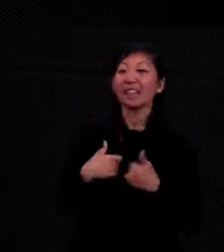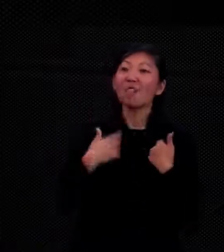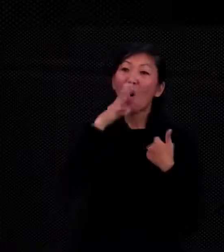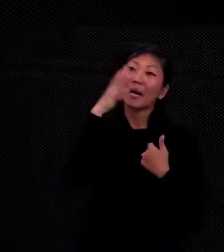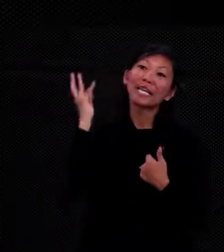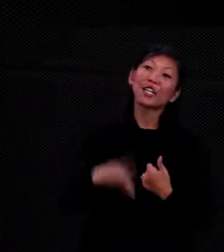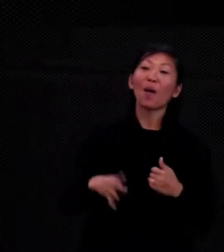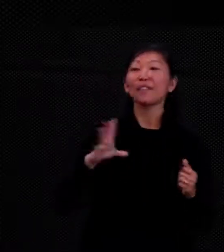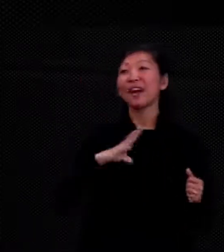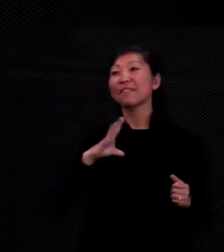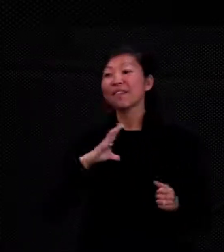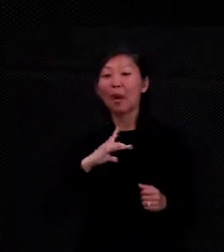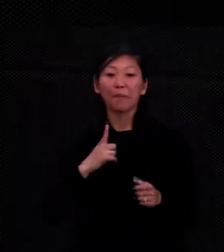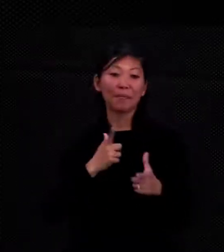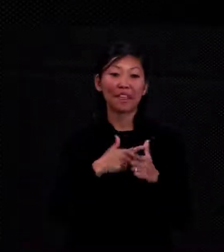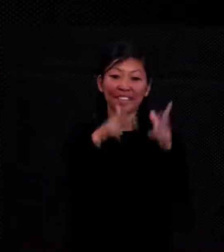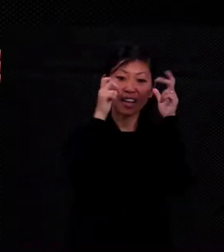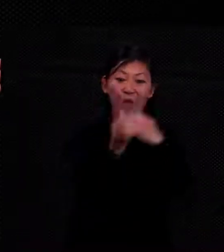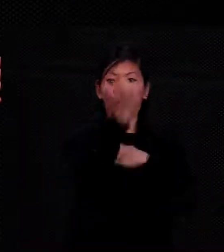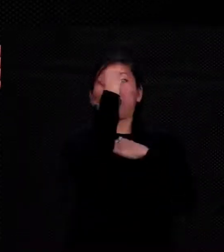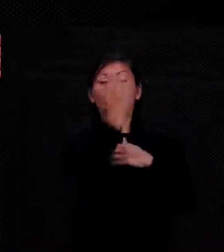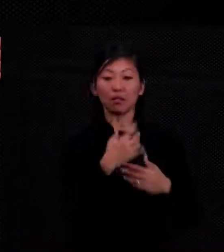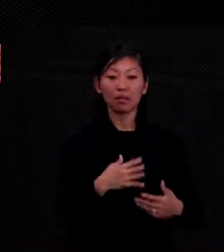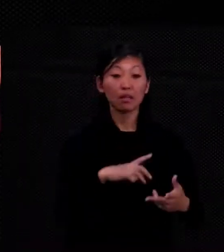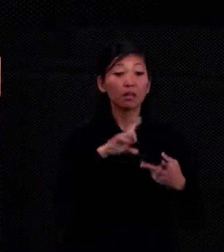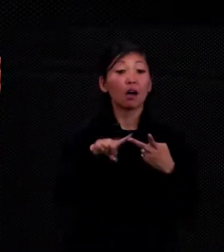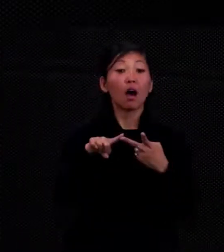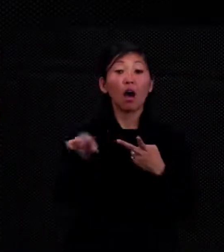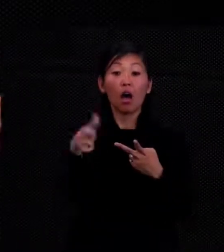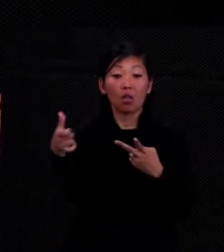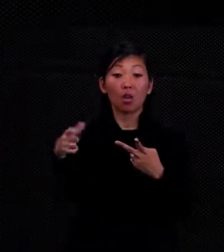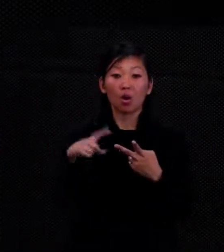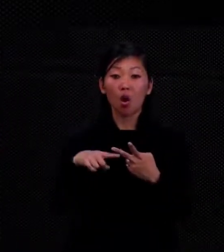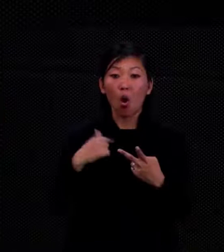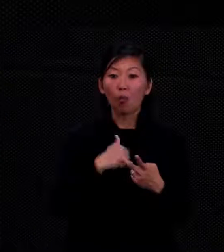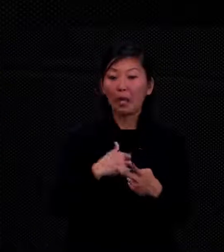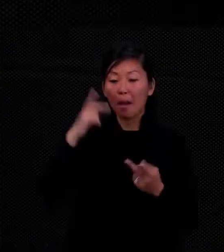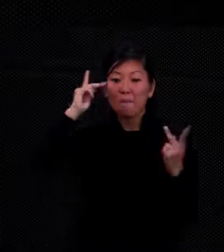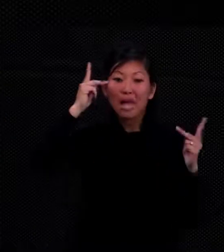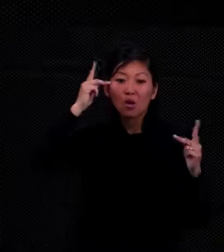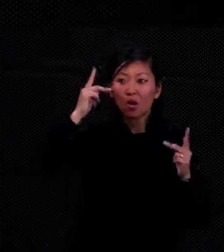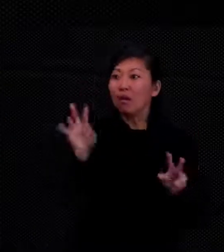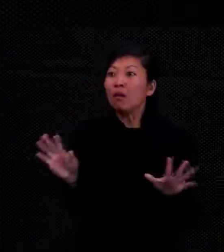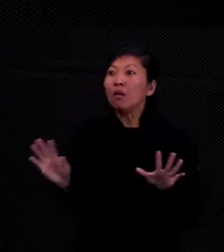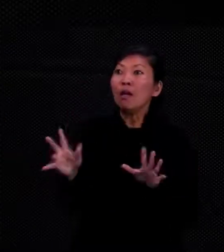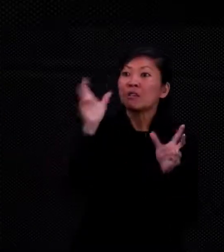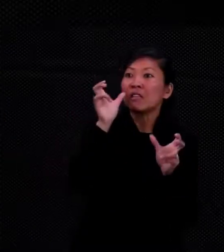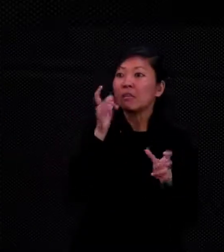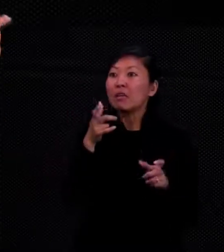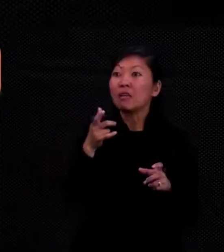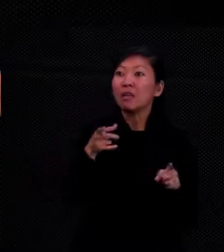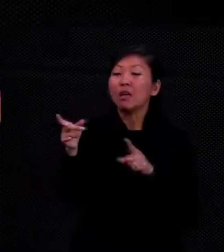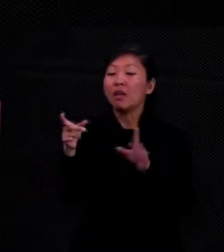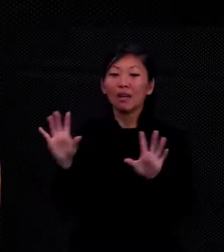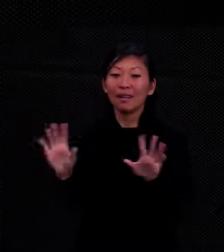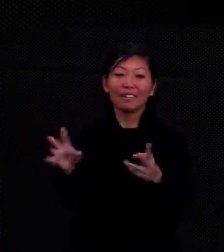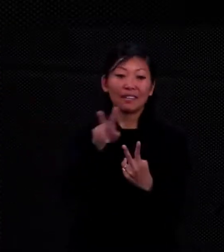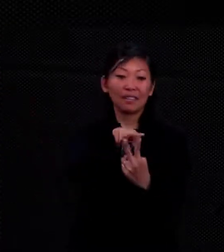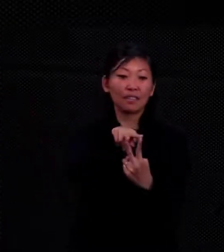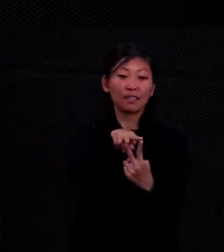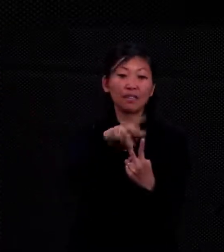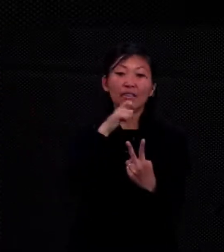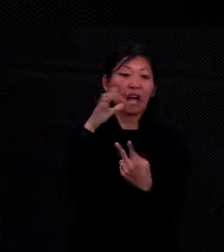we're duped so easily. On the other extreme, we see a demon behind every corner. And he said, we must not fall into either of